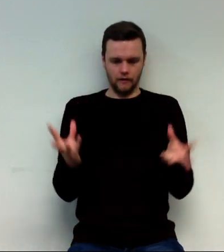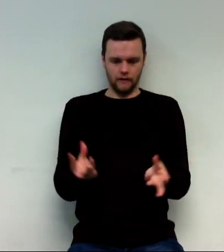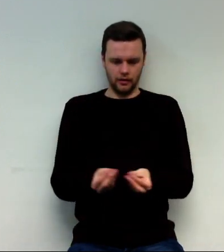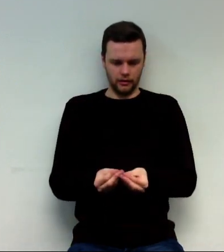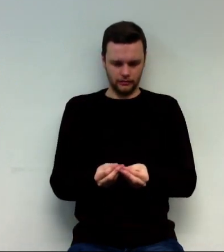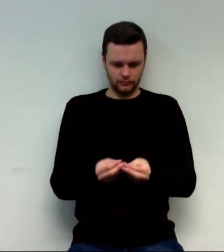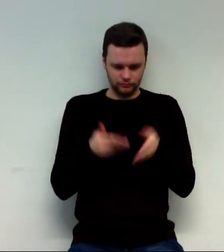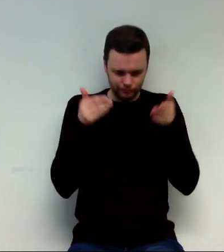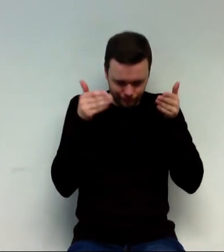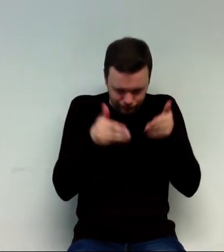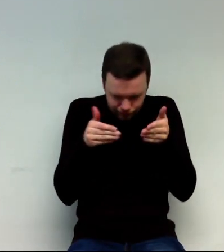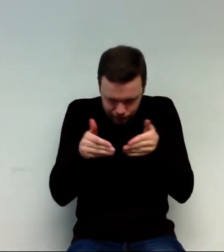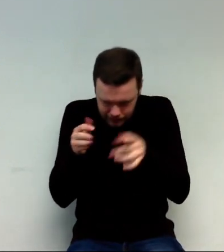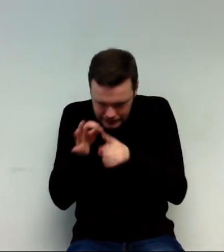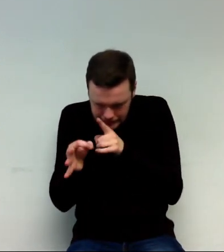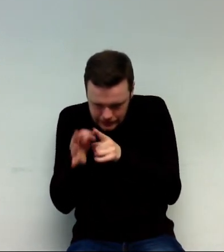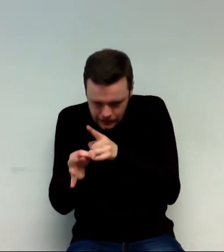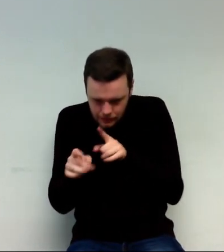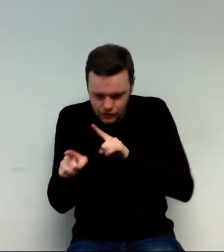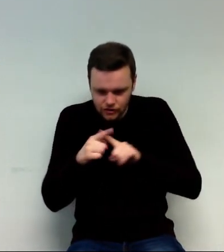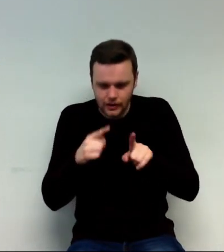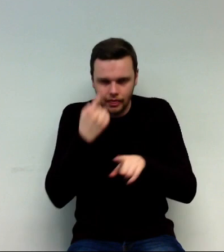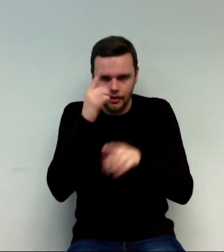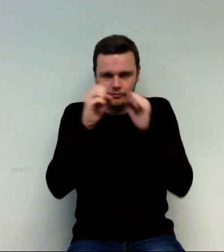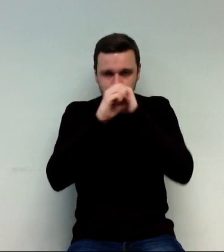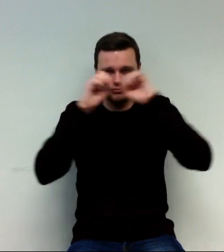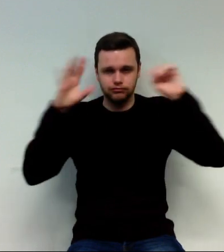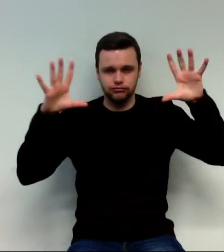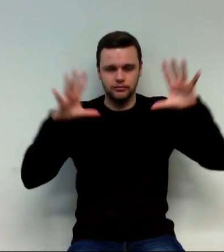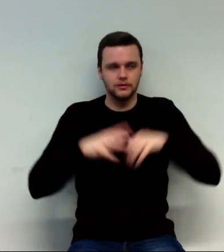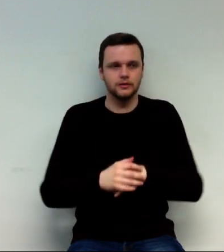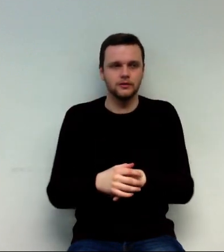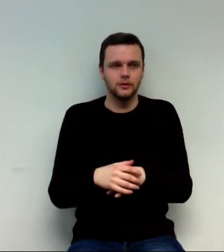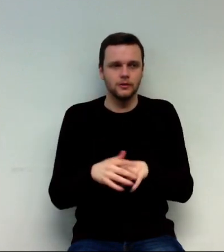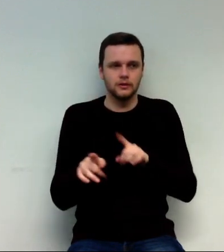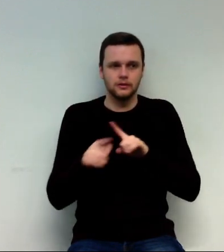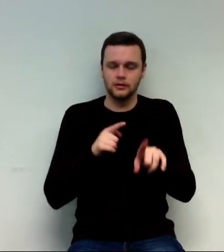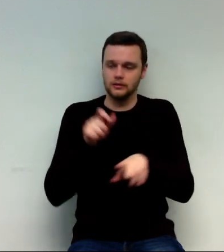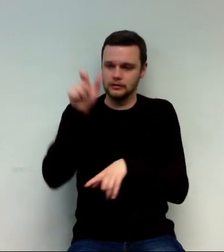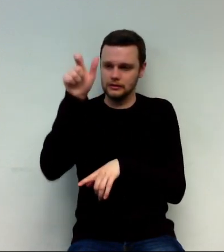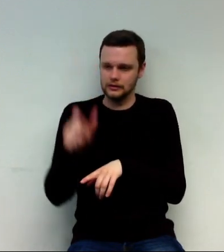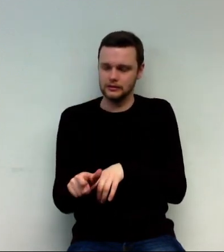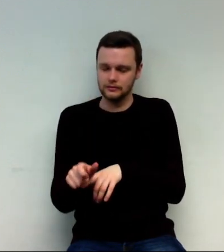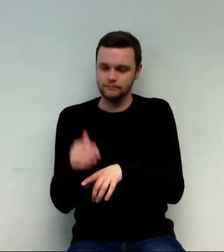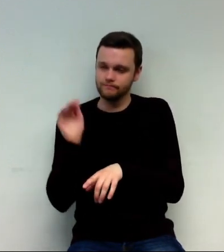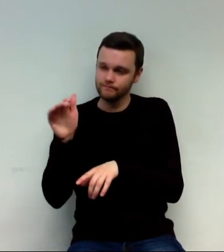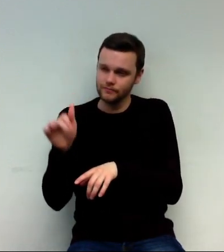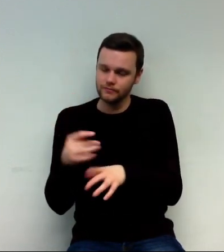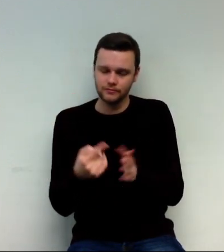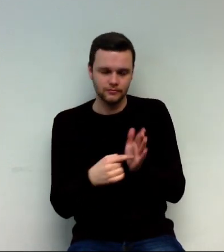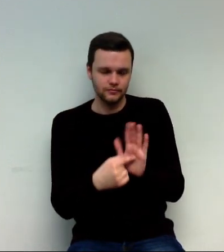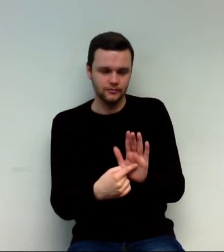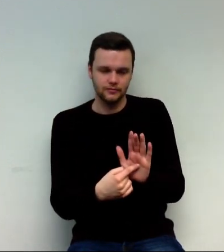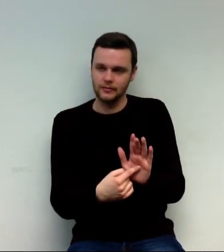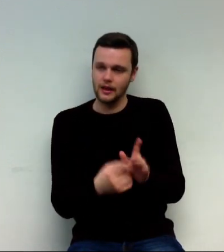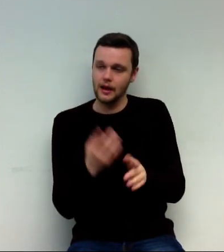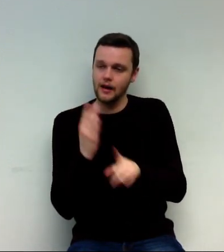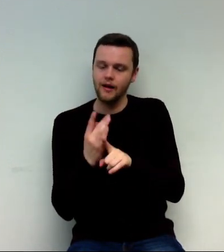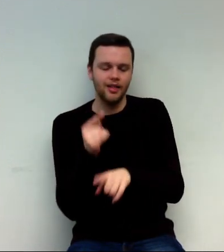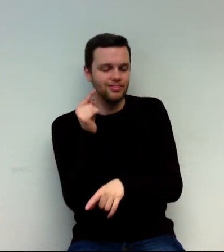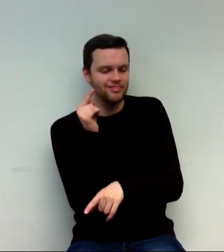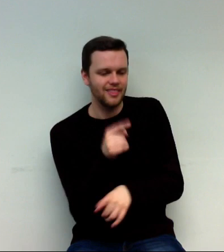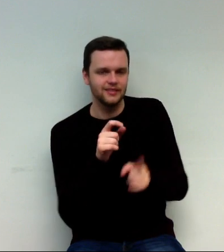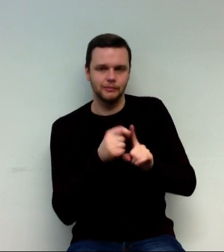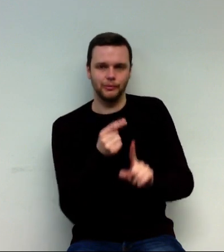minutiae of it, but not see the big picture. So actually checking in with someone who can go, actually, I think this is your unique selling point, it can be a really